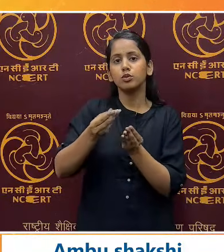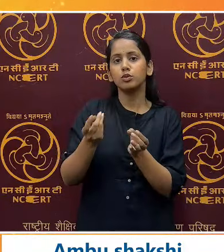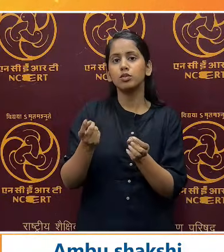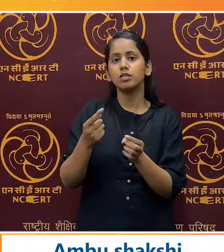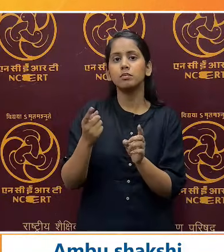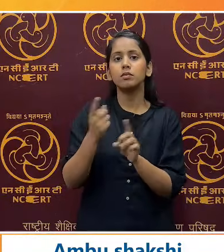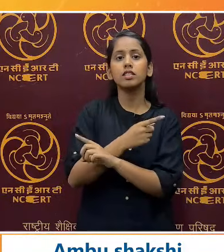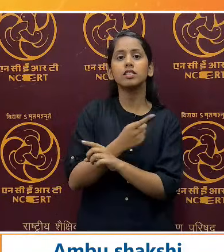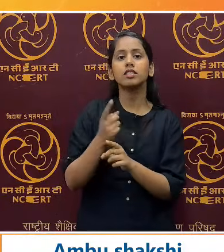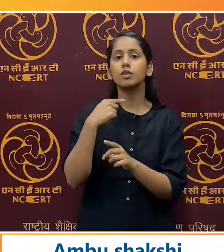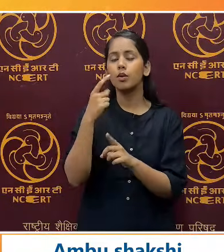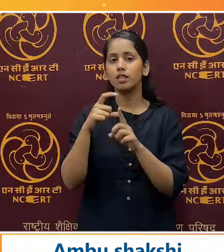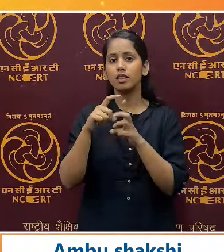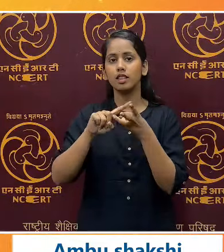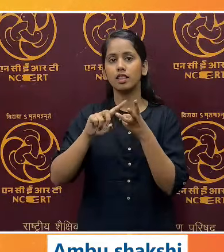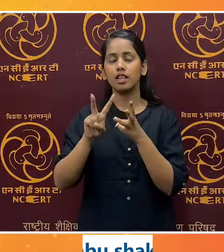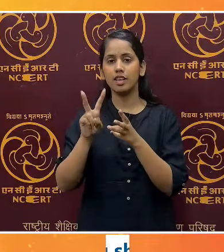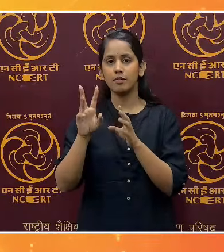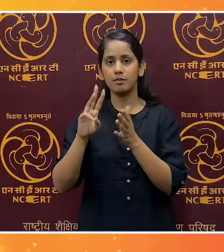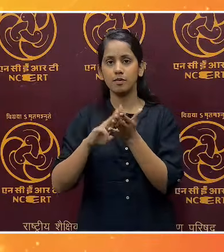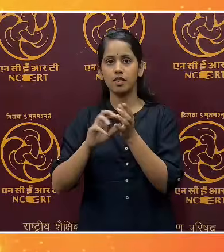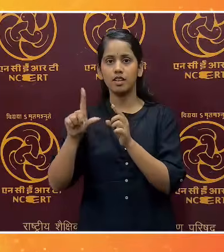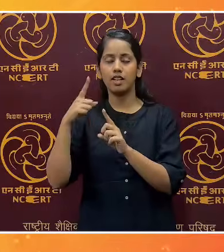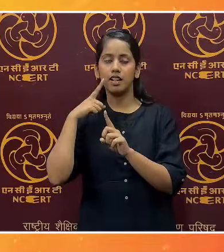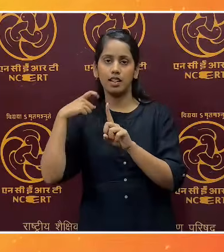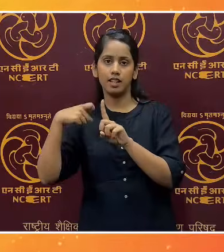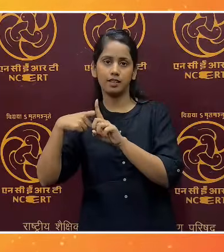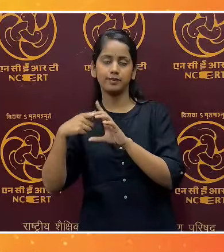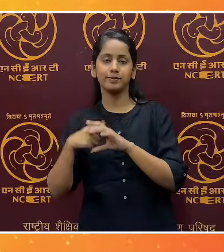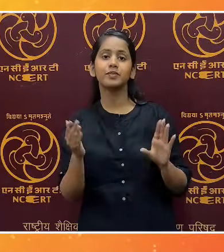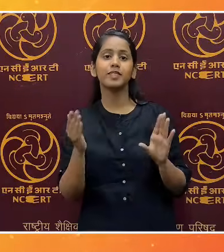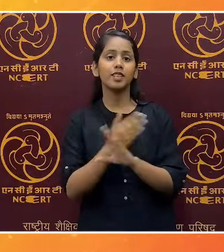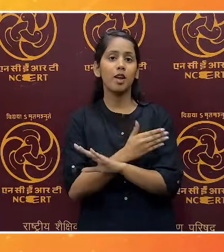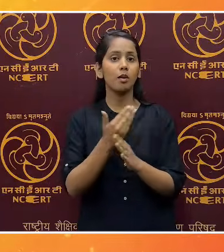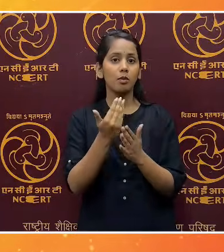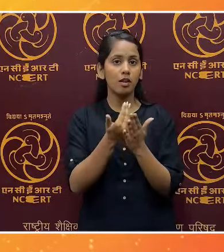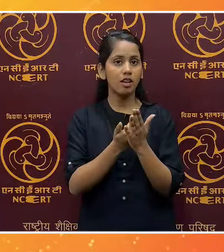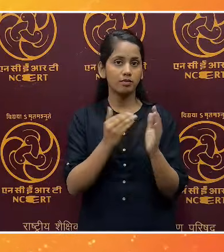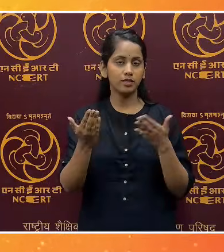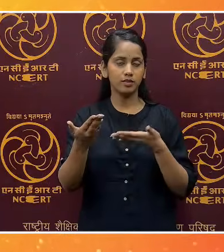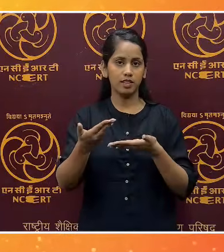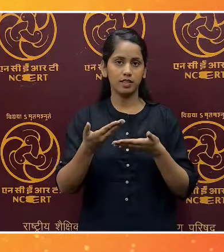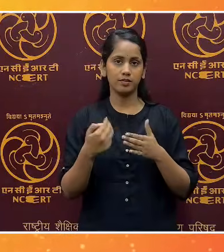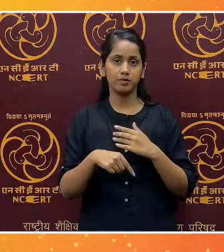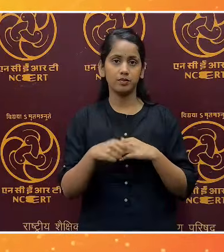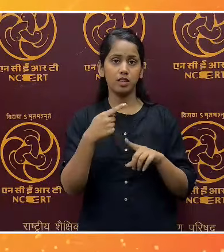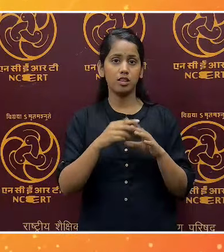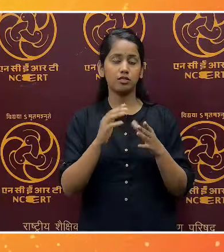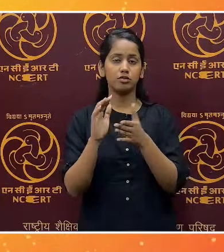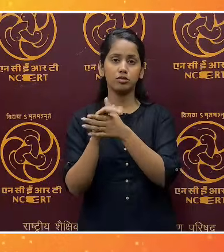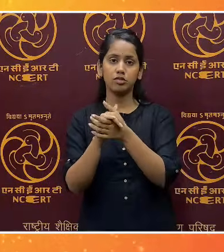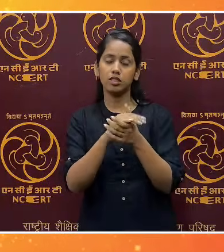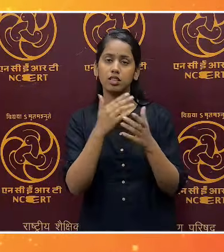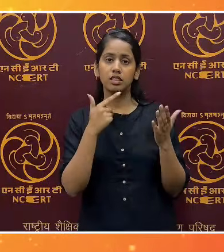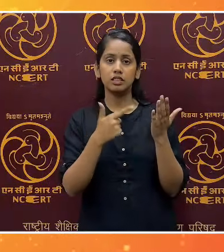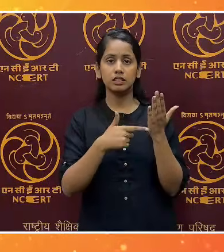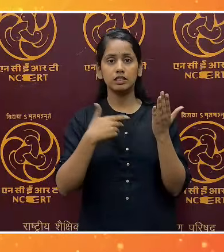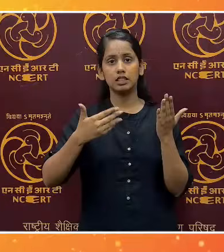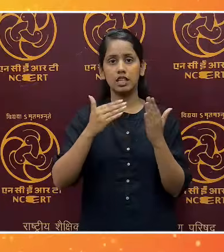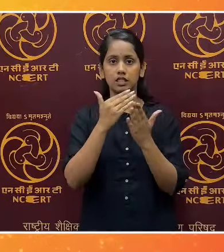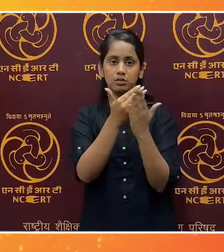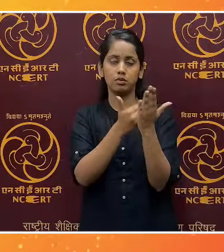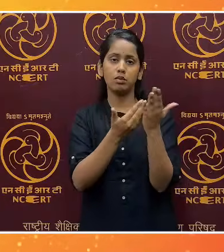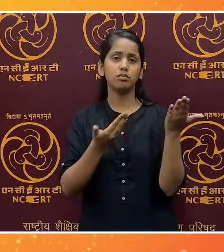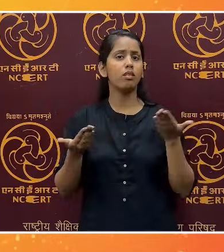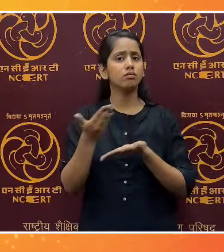be accompanied by Mr. Dev Malik. Namaskar, we welcome both of you to the session. And now, my dear friends, as a training program, so as you all